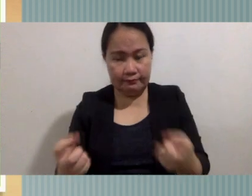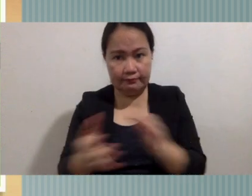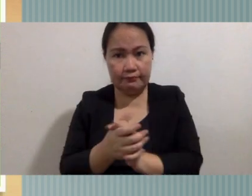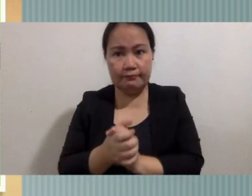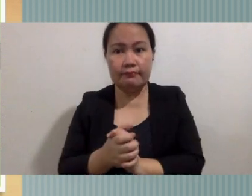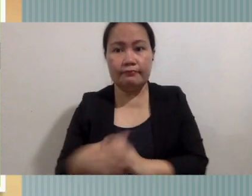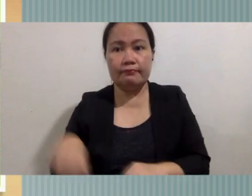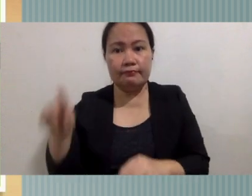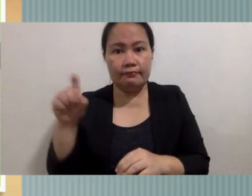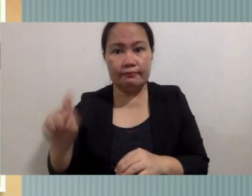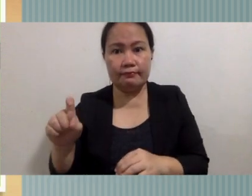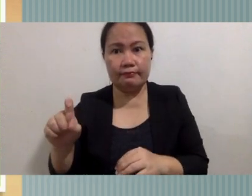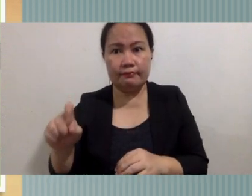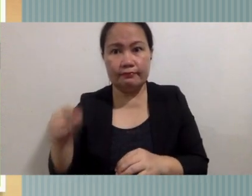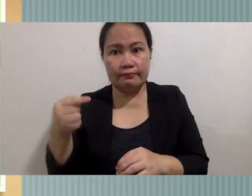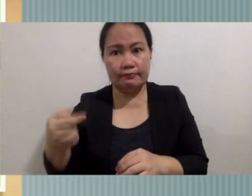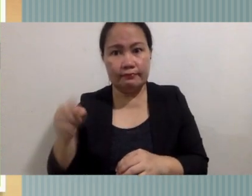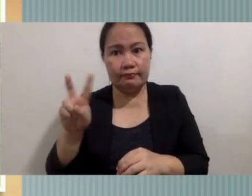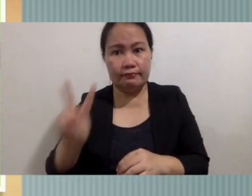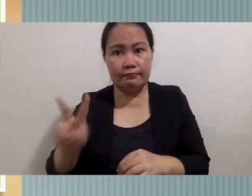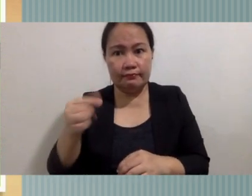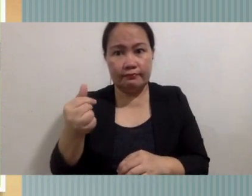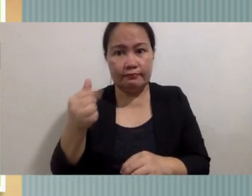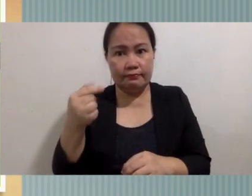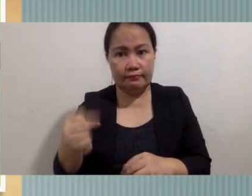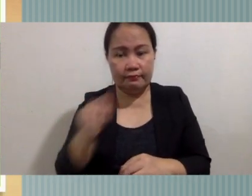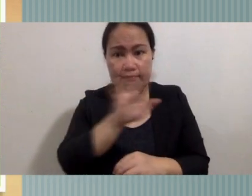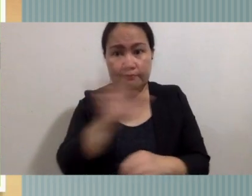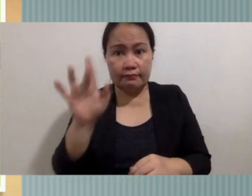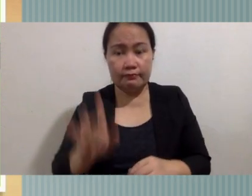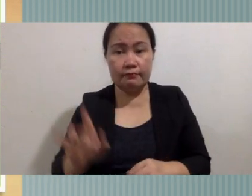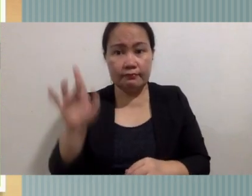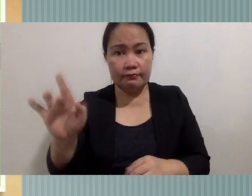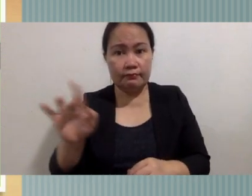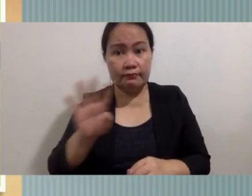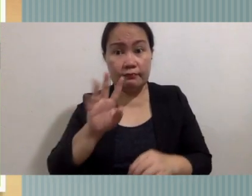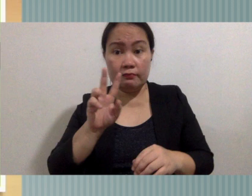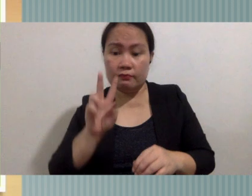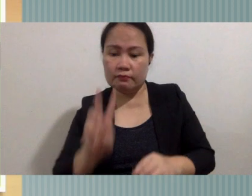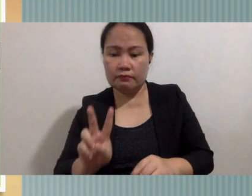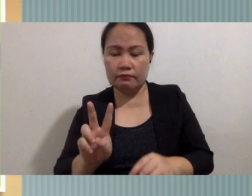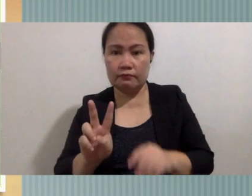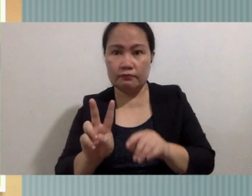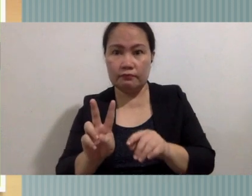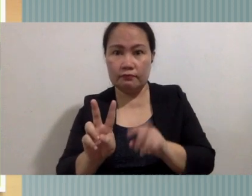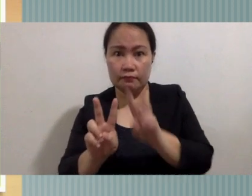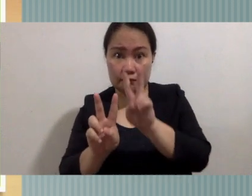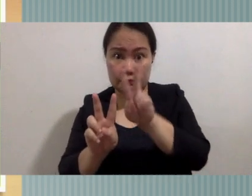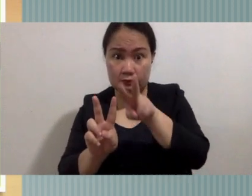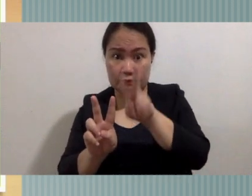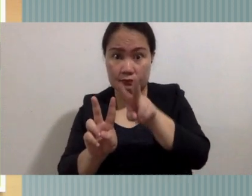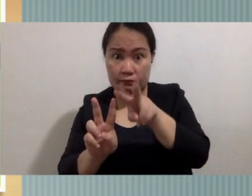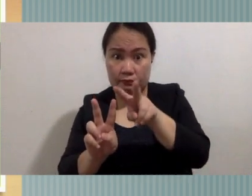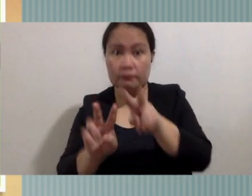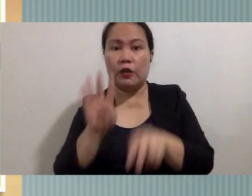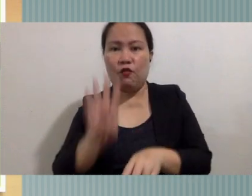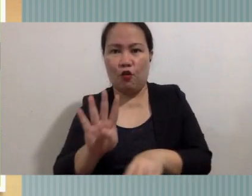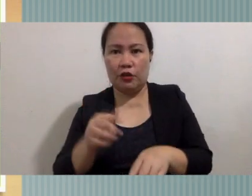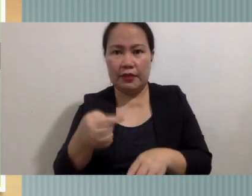is 1. So, we will have negative 2, positive or negative, 4